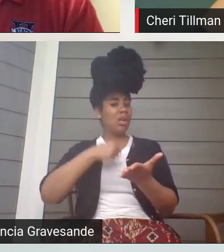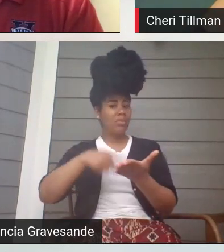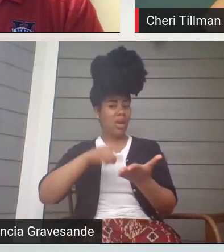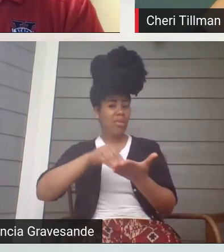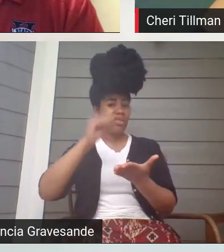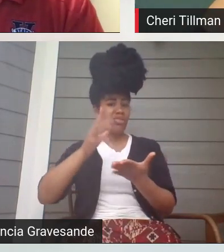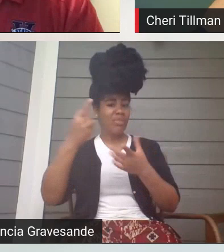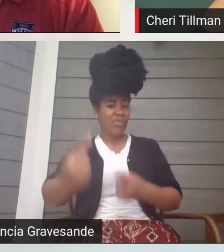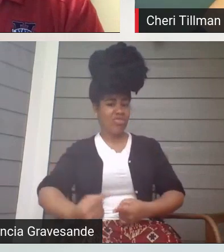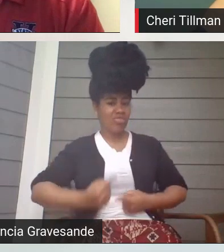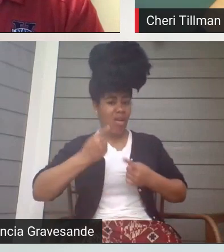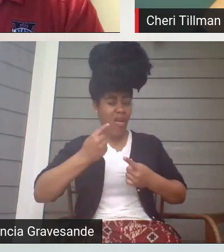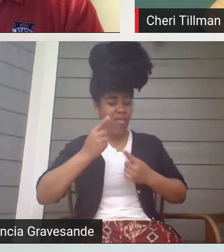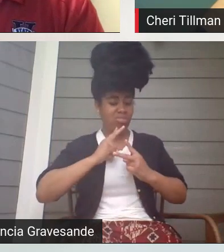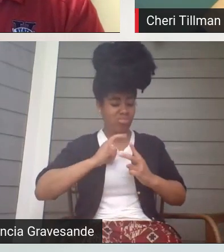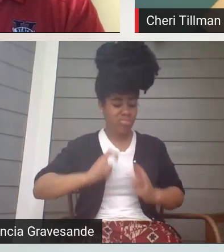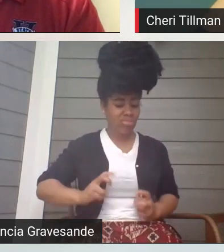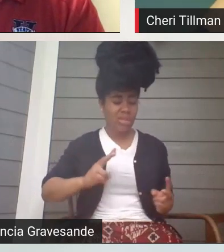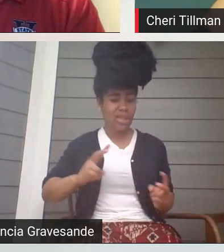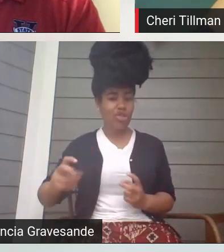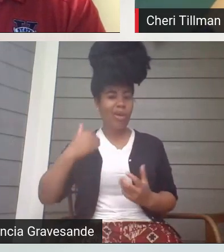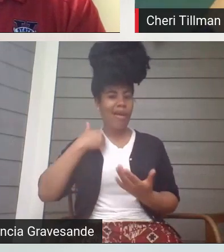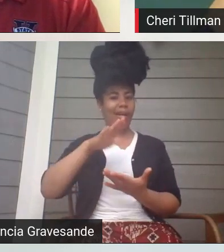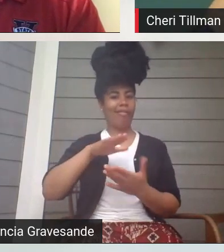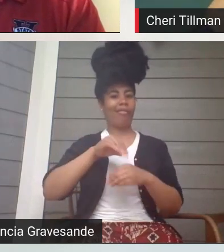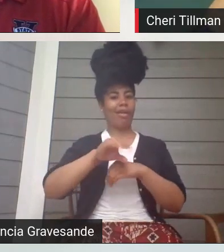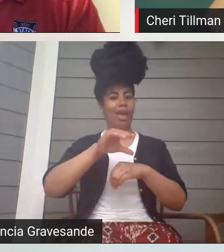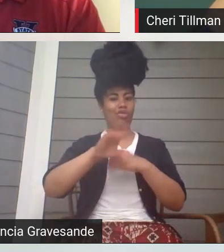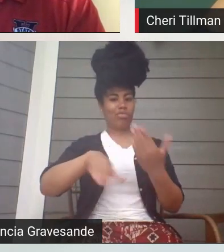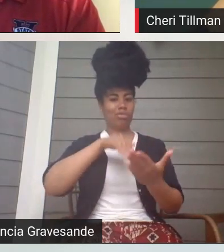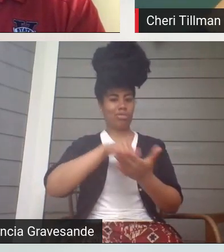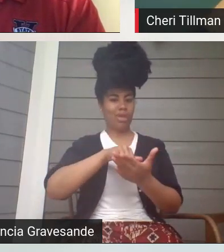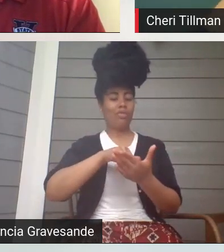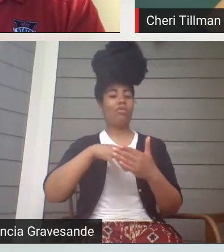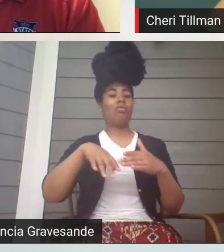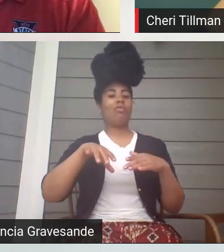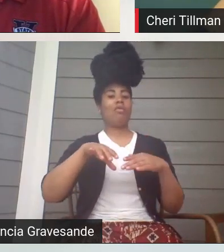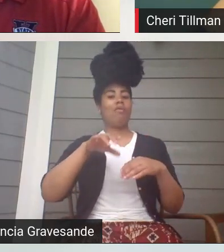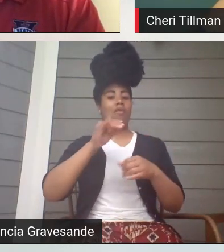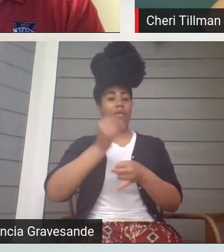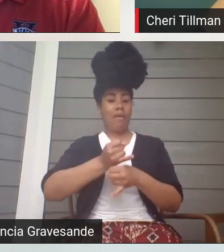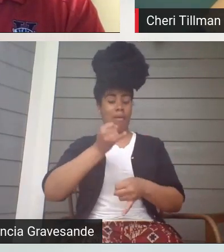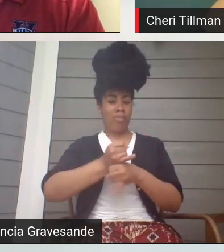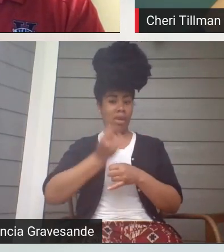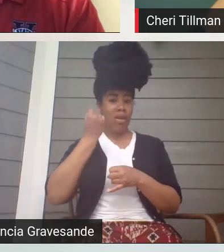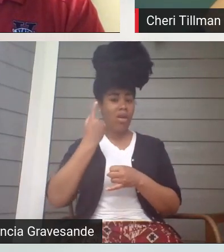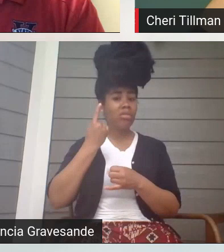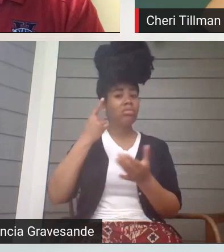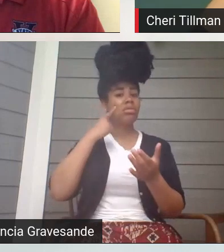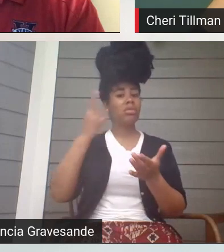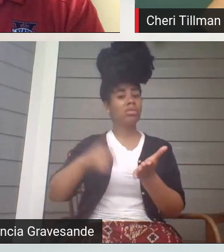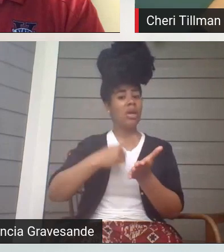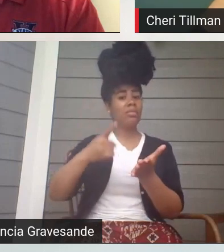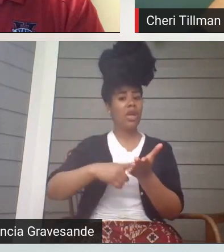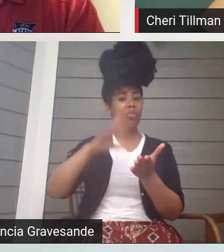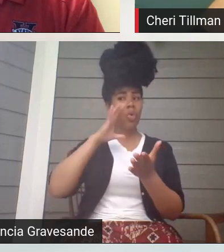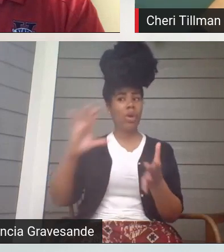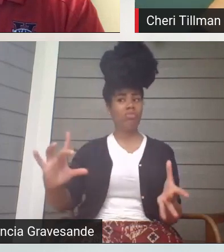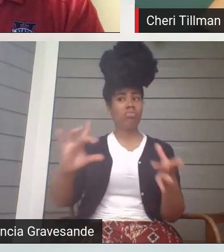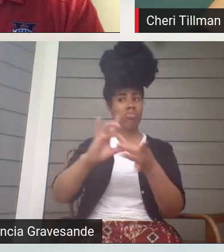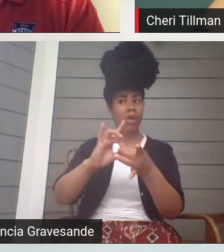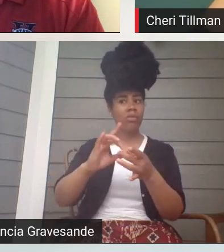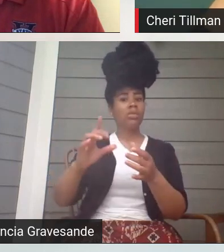got a counseling center on campus. If we feel like we need to get a student in touch with them, we'll help them make an